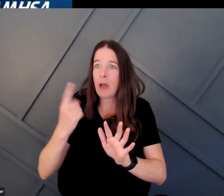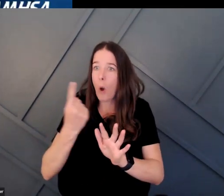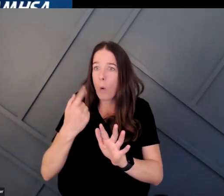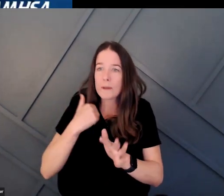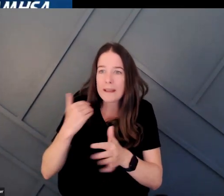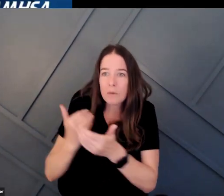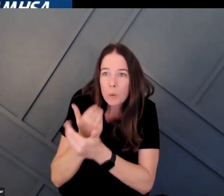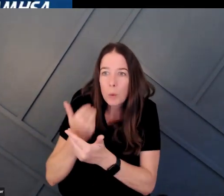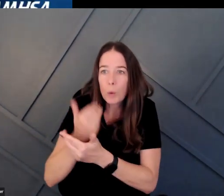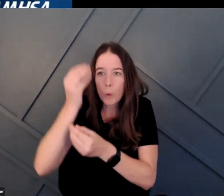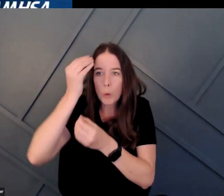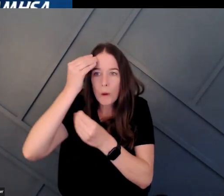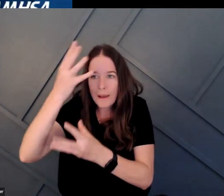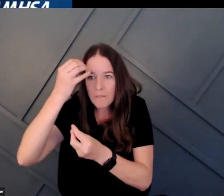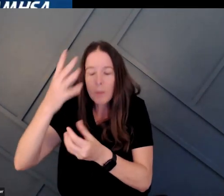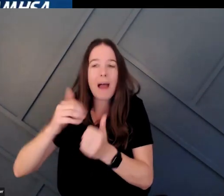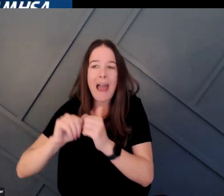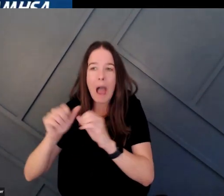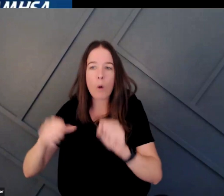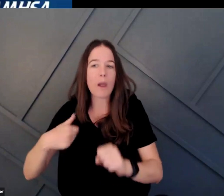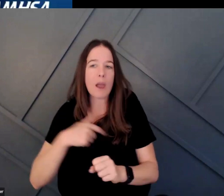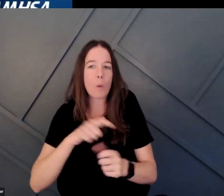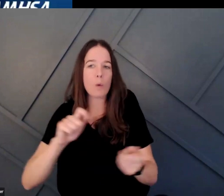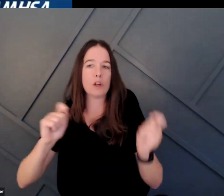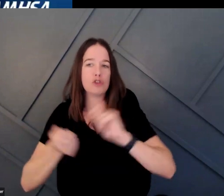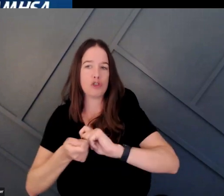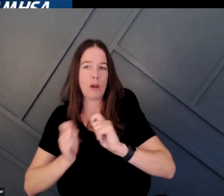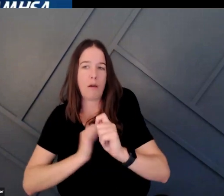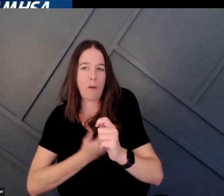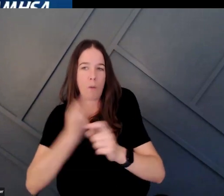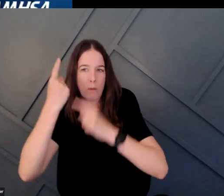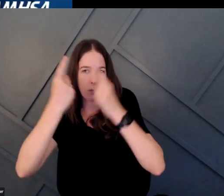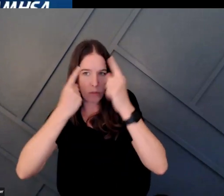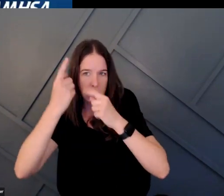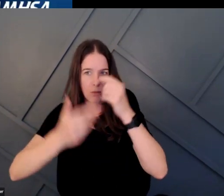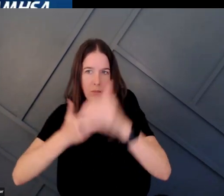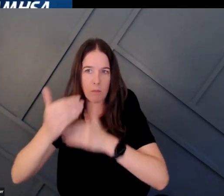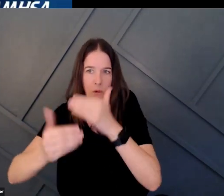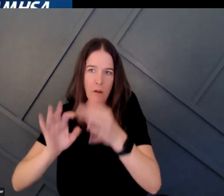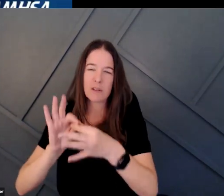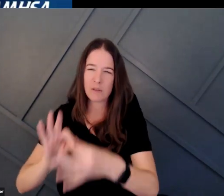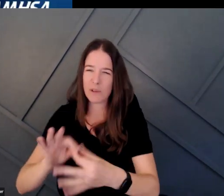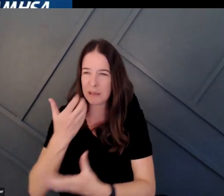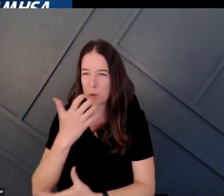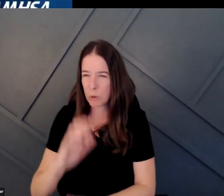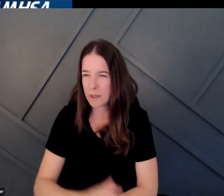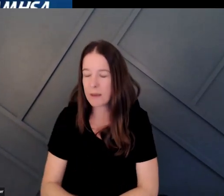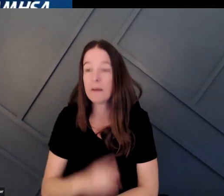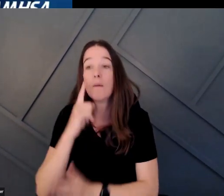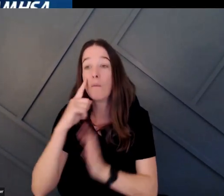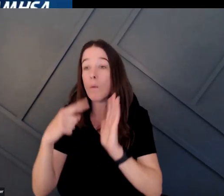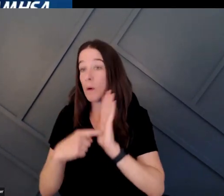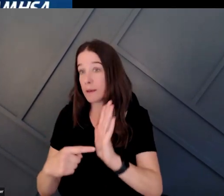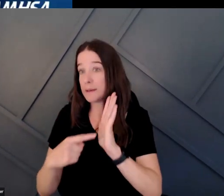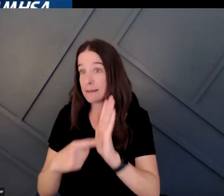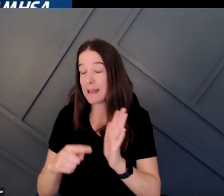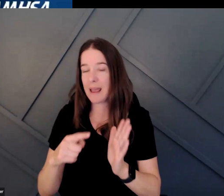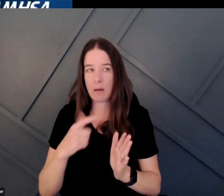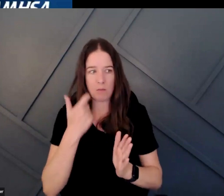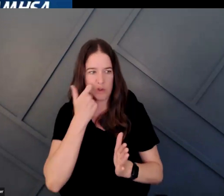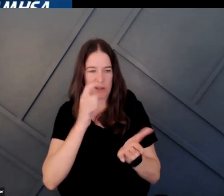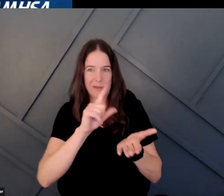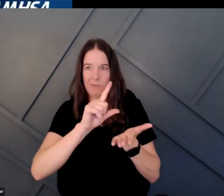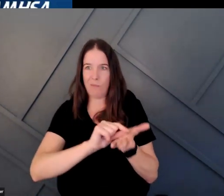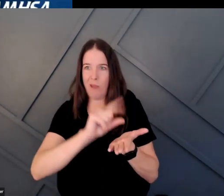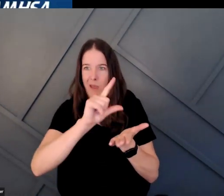of change our whole way of thinking about it. For example, a paper that was just published that I read about this morning coming